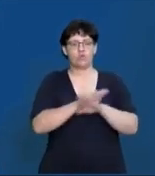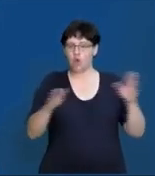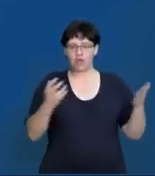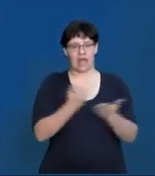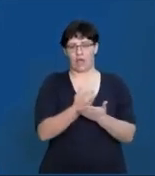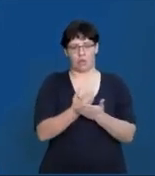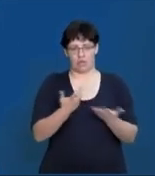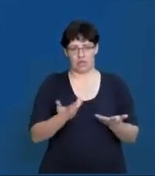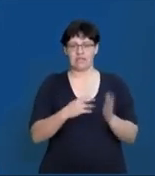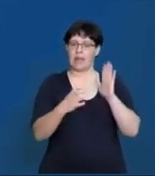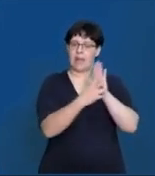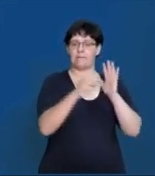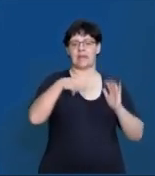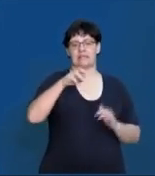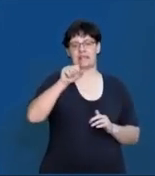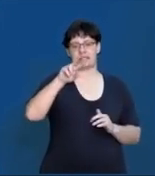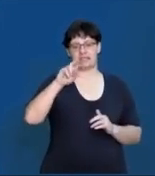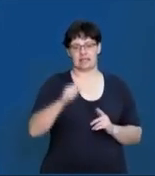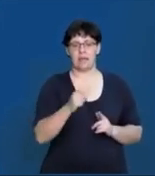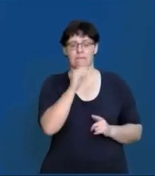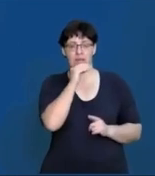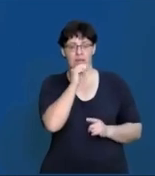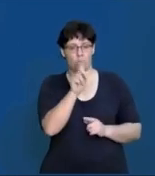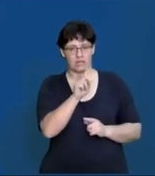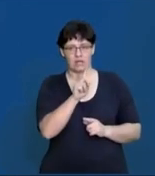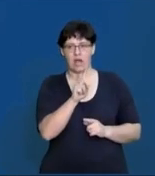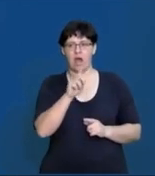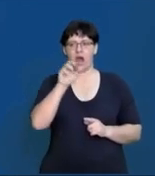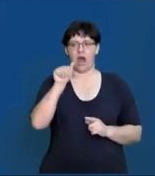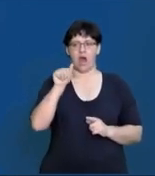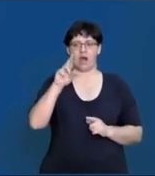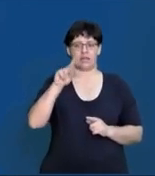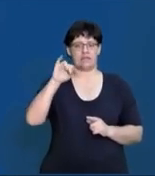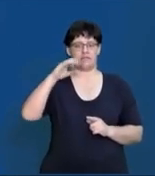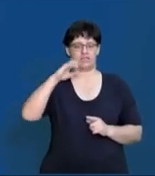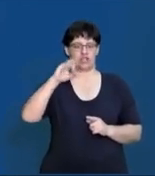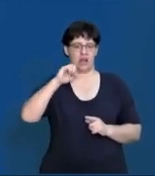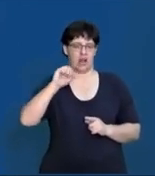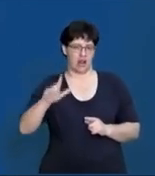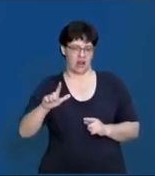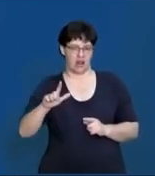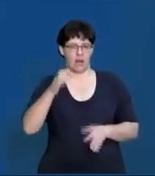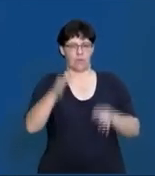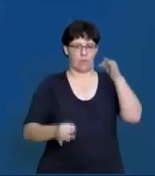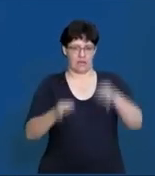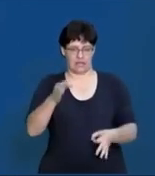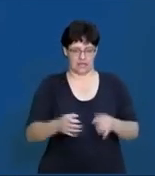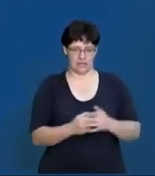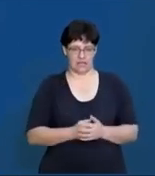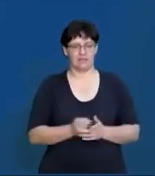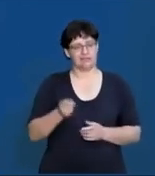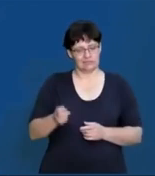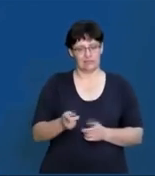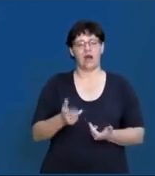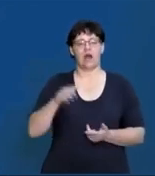it is non-economic in nature, it's a patent, so it gives rise to an artificial monopoly. There is our